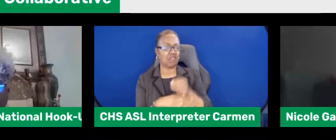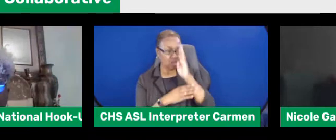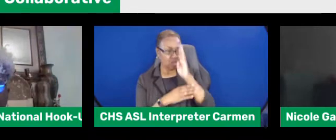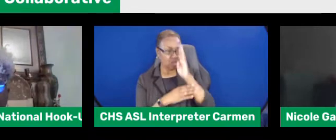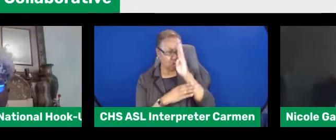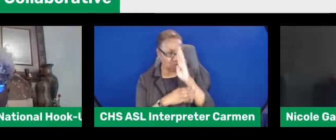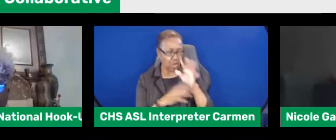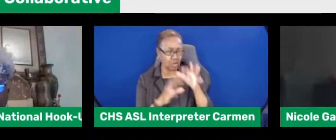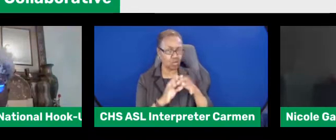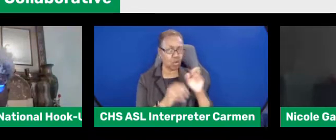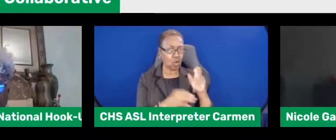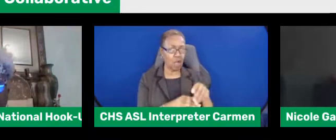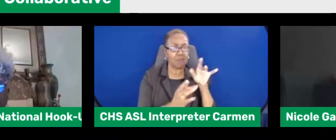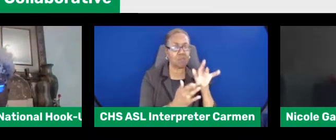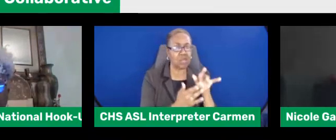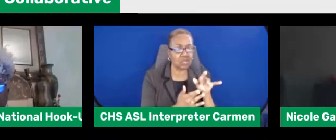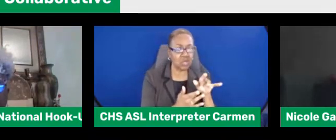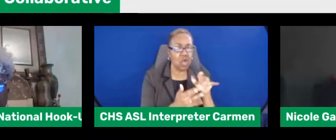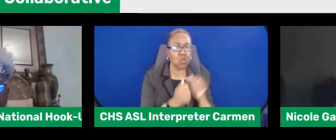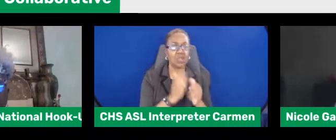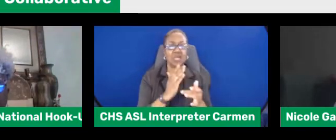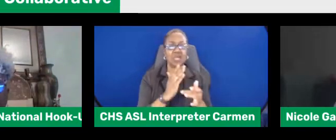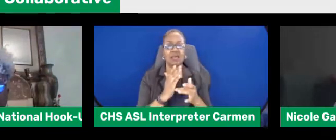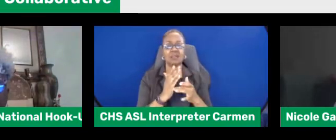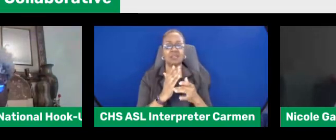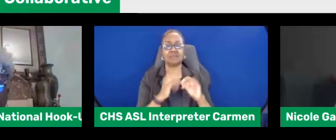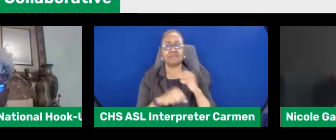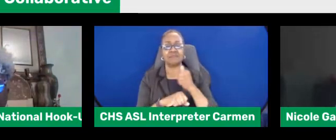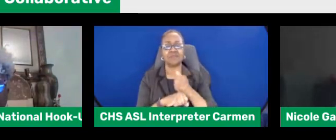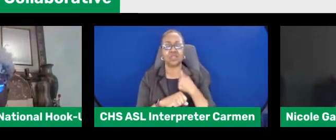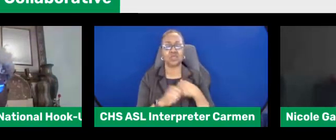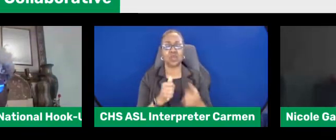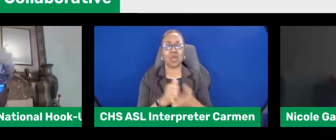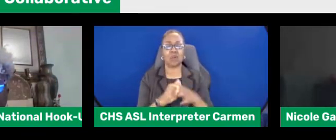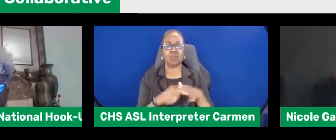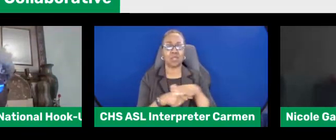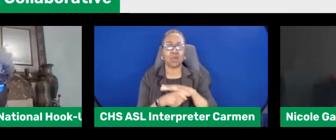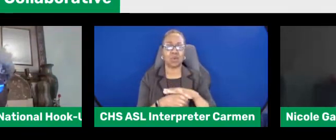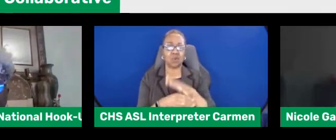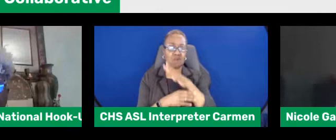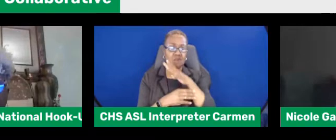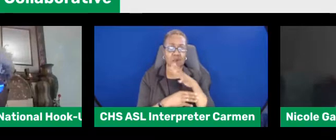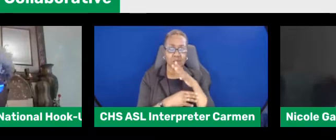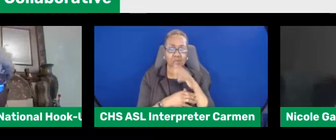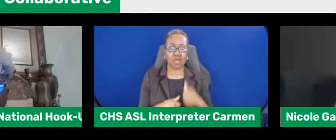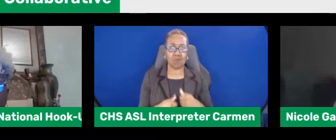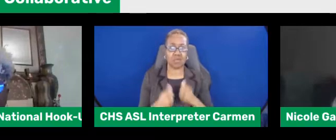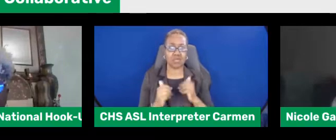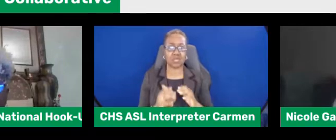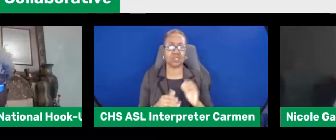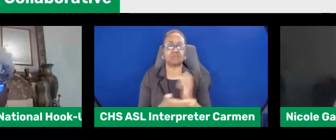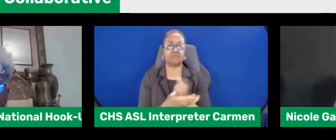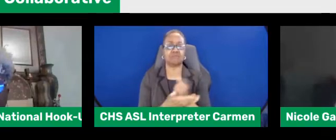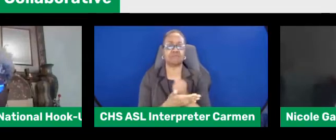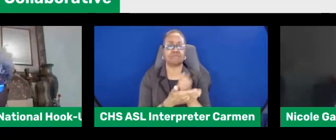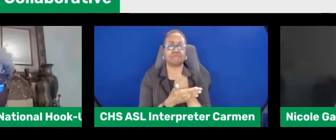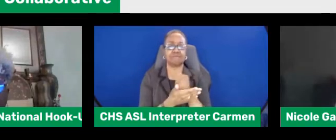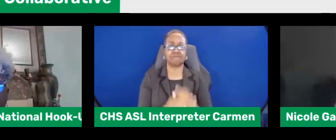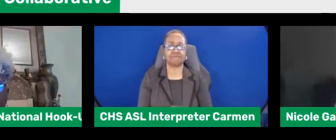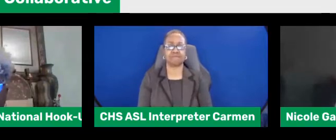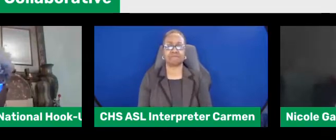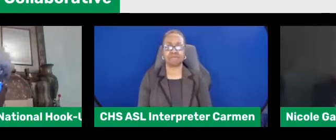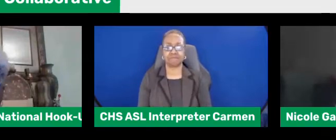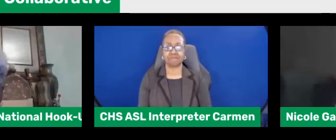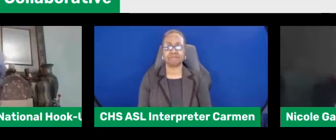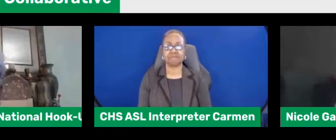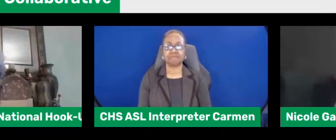with a technology infrastructure that we would help our local farmers and residents alike utilize. And like I